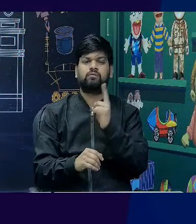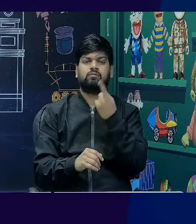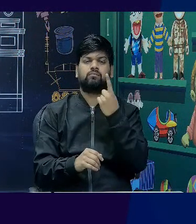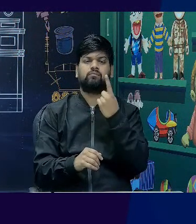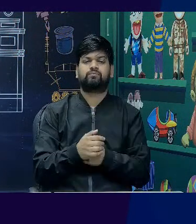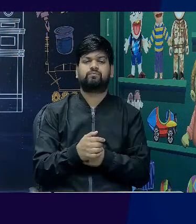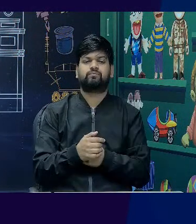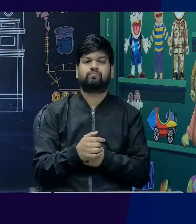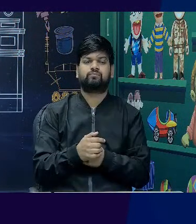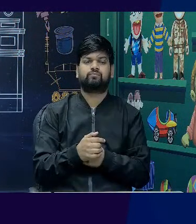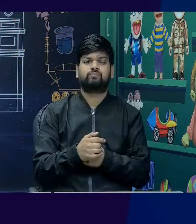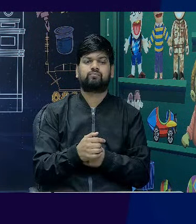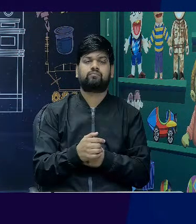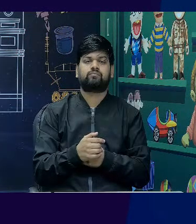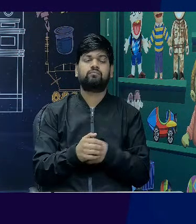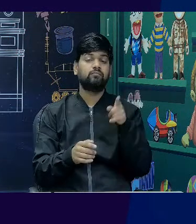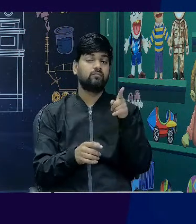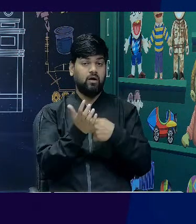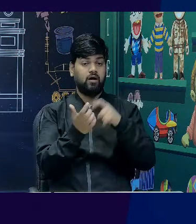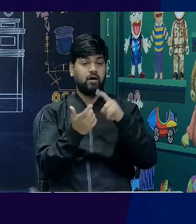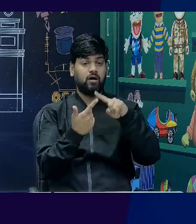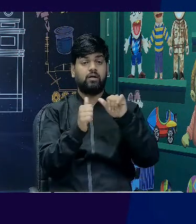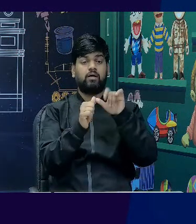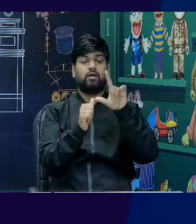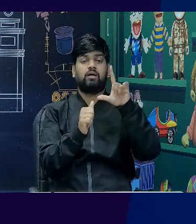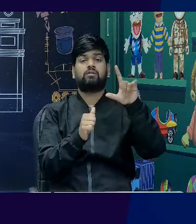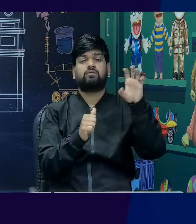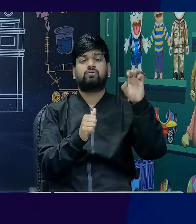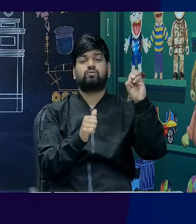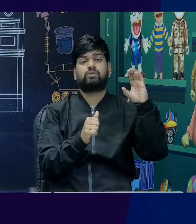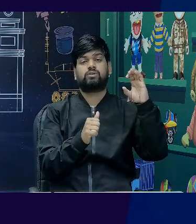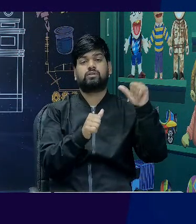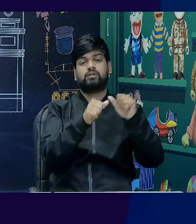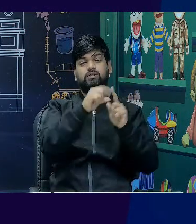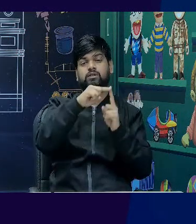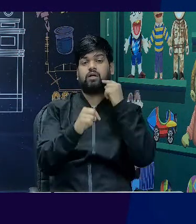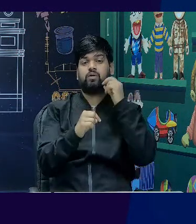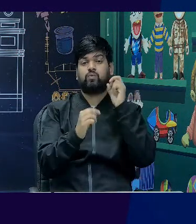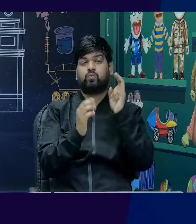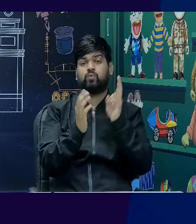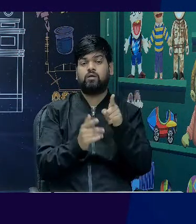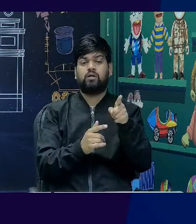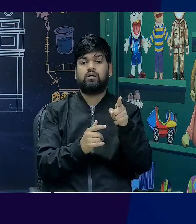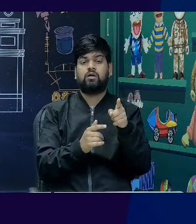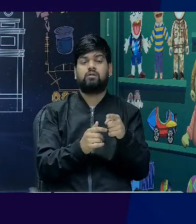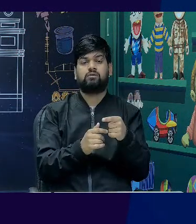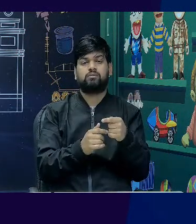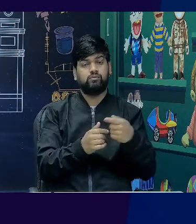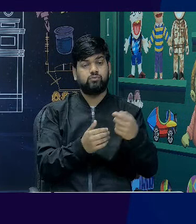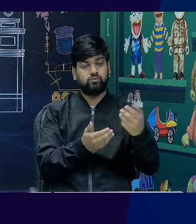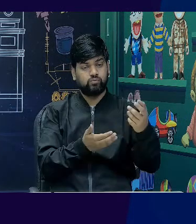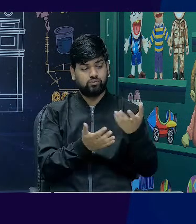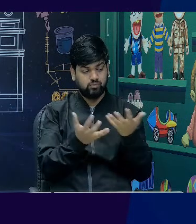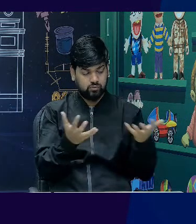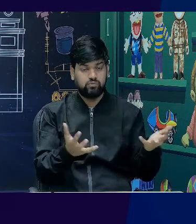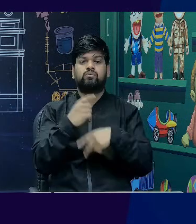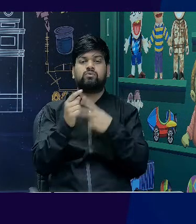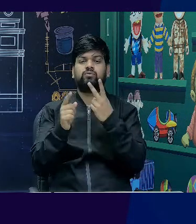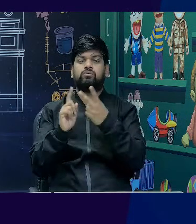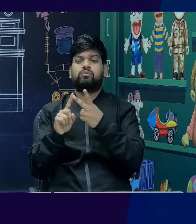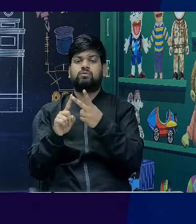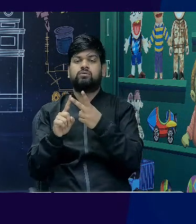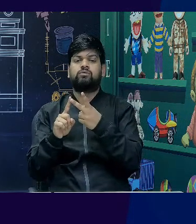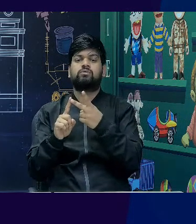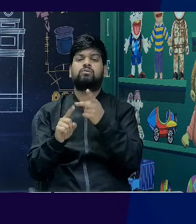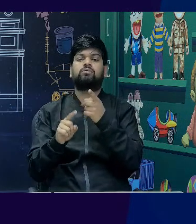So from a poor person to from a rich person to a poor person. That means it divides the income